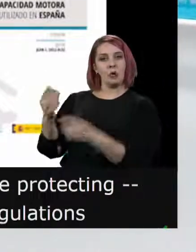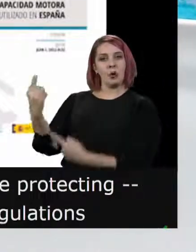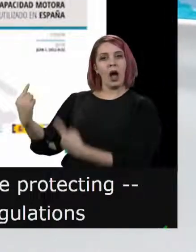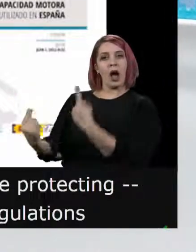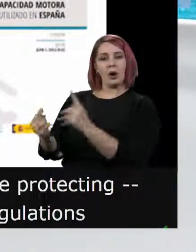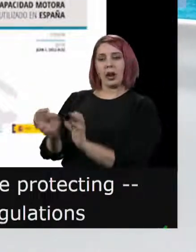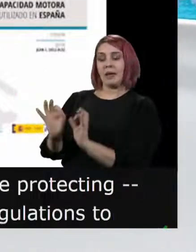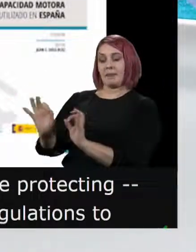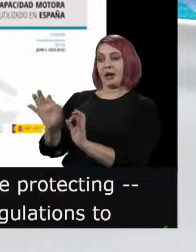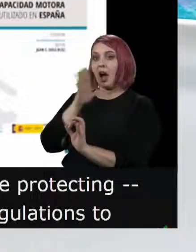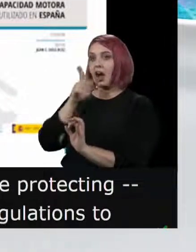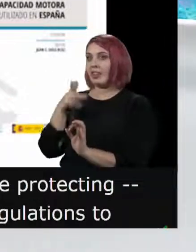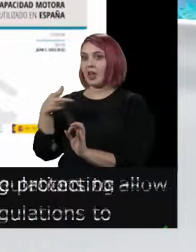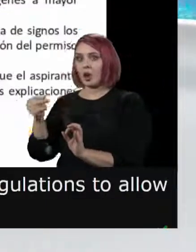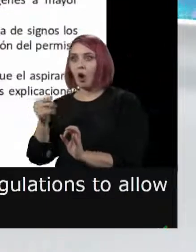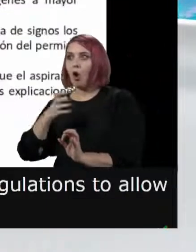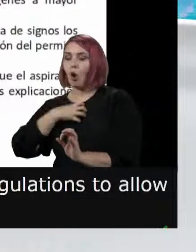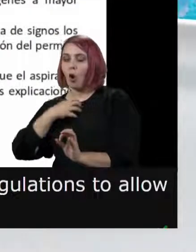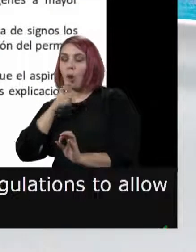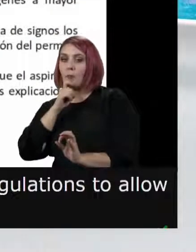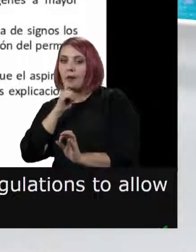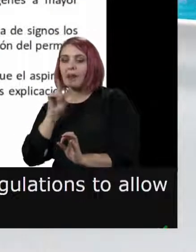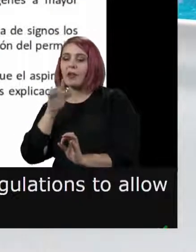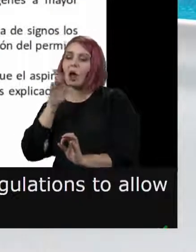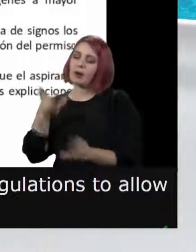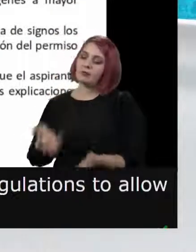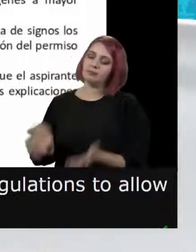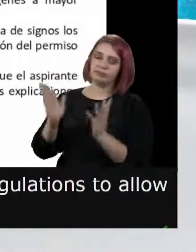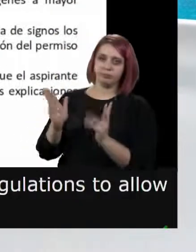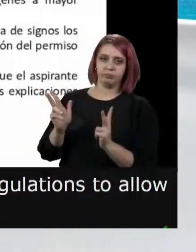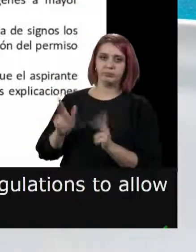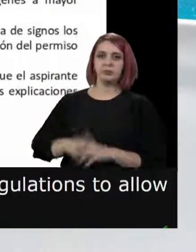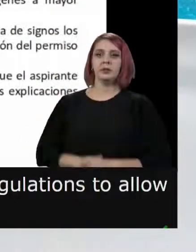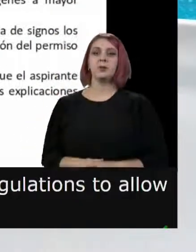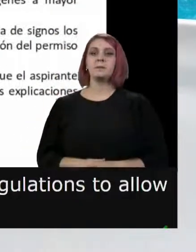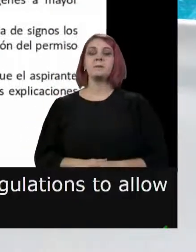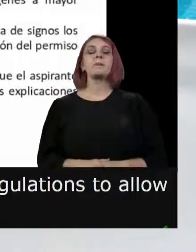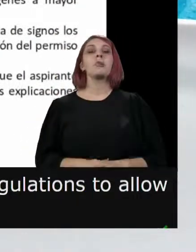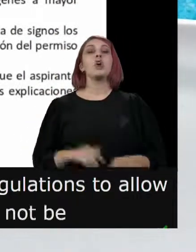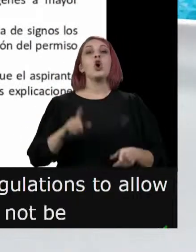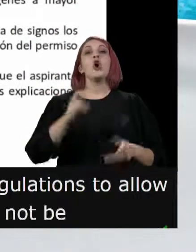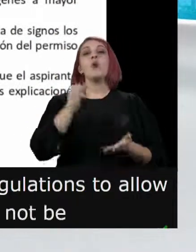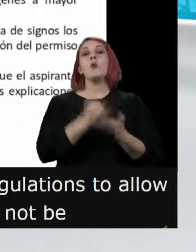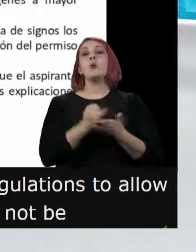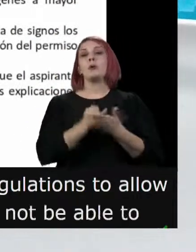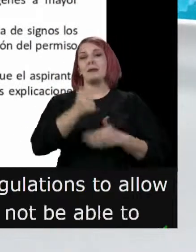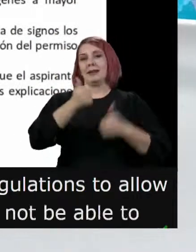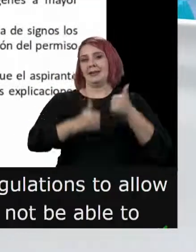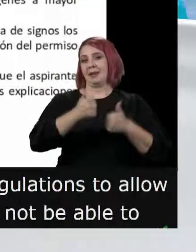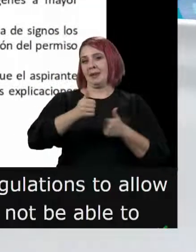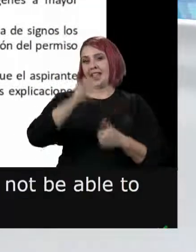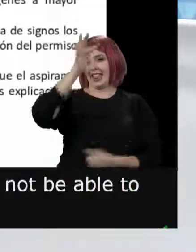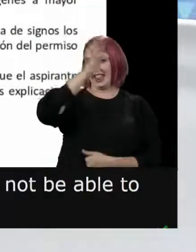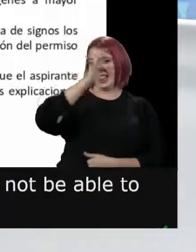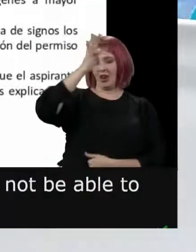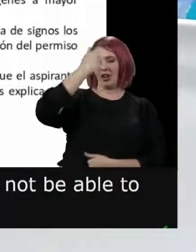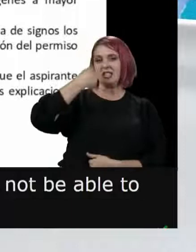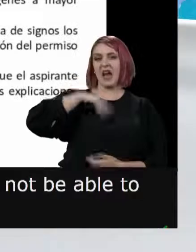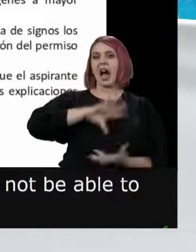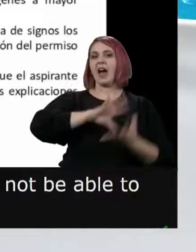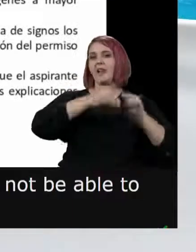to certain groups that used to not be able to get certain driving license. In terms of